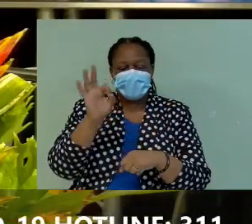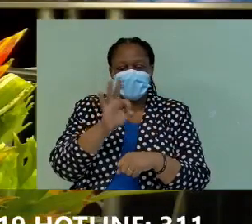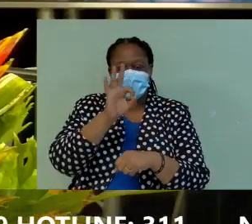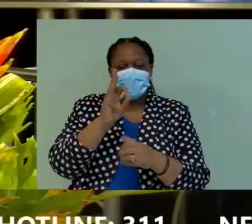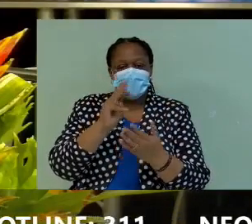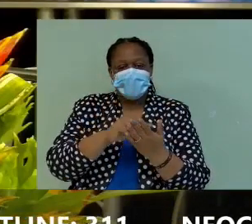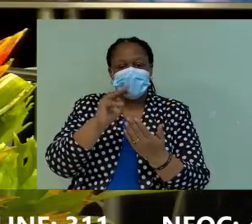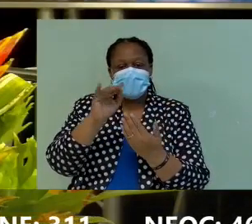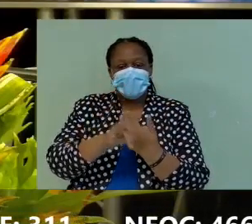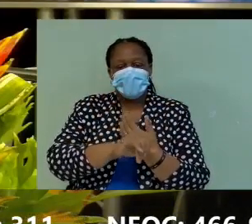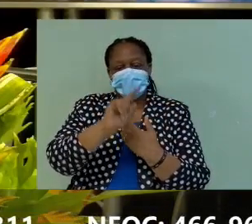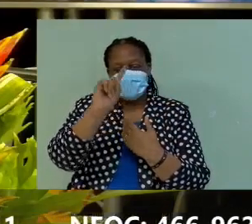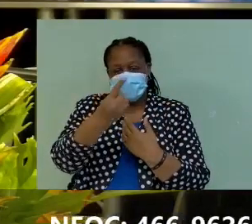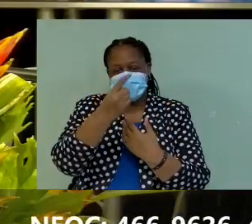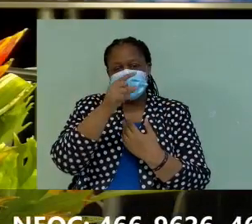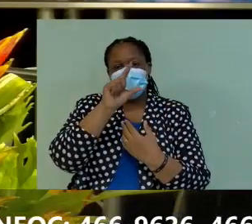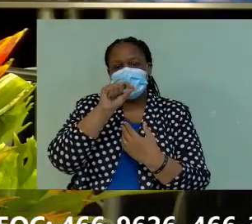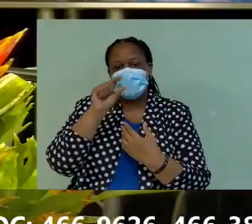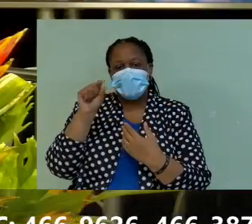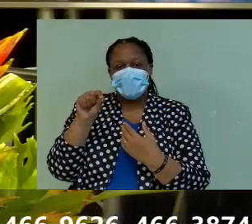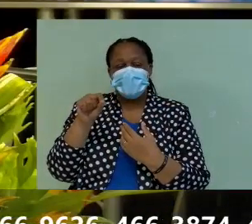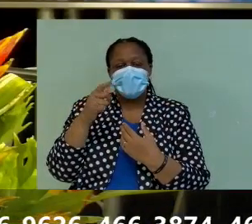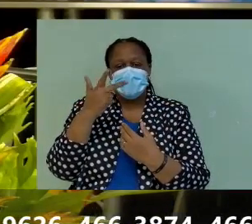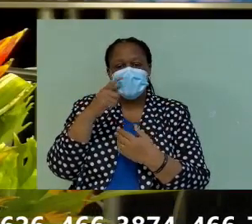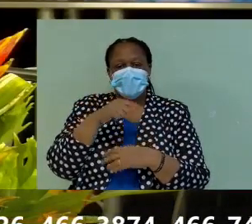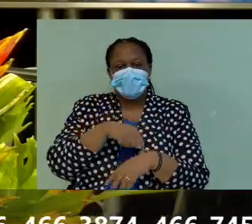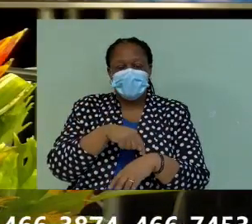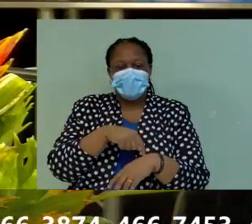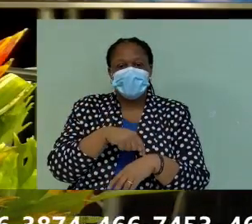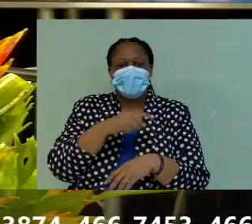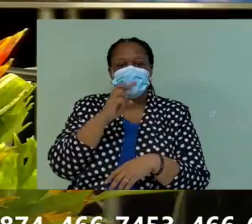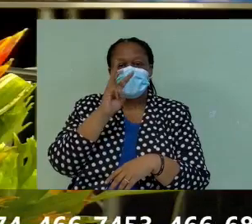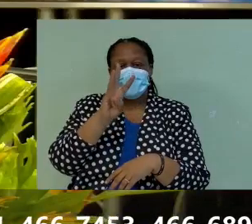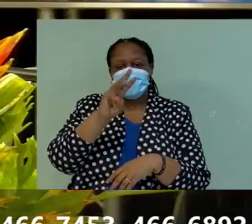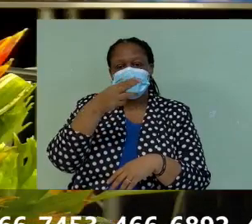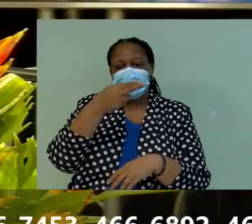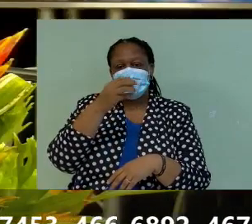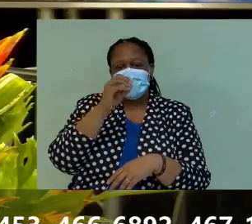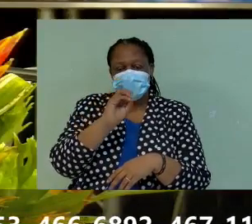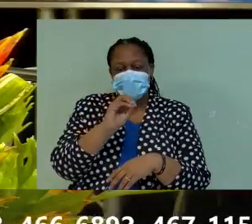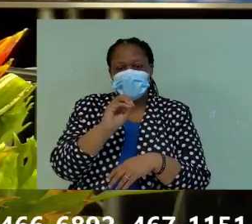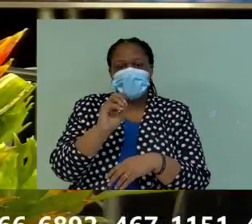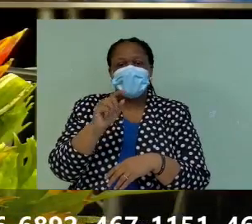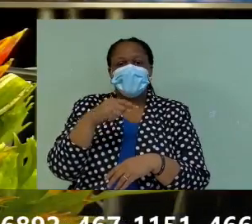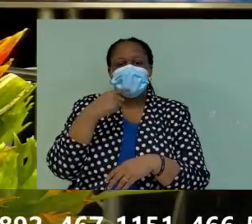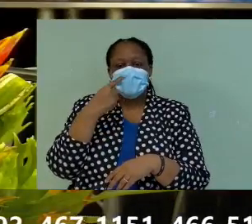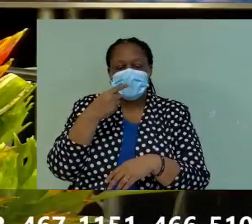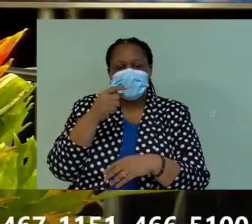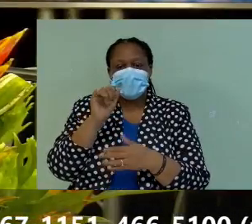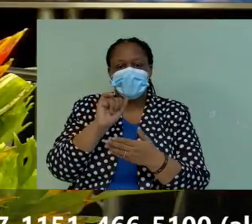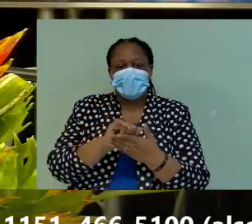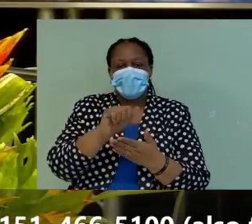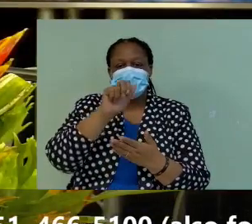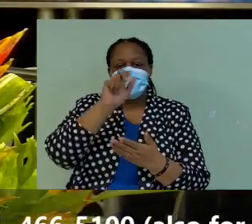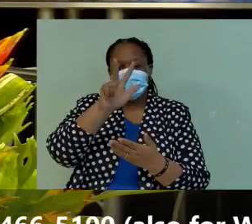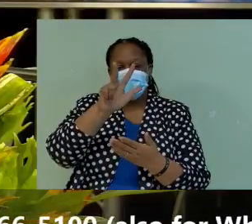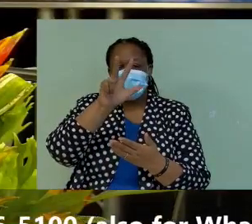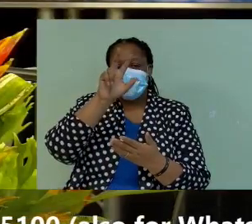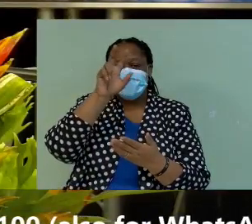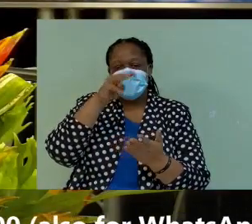1st, 2020, at 3 p.m., the World Health Organization reports